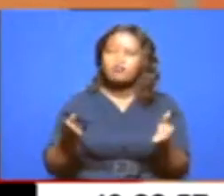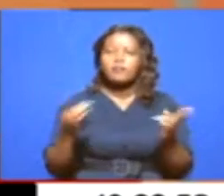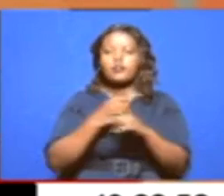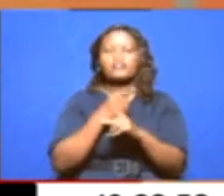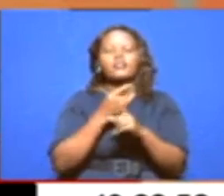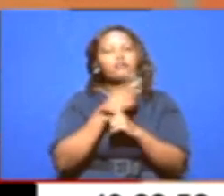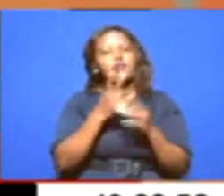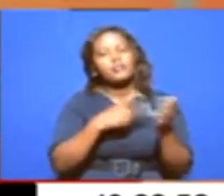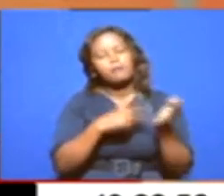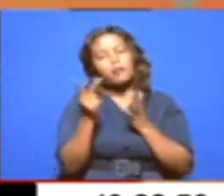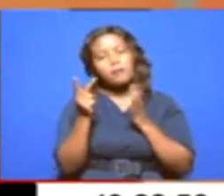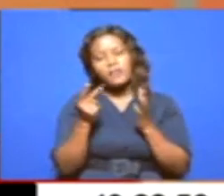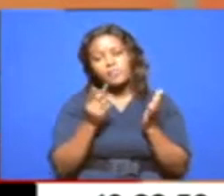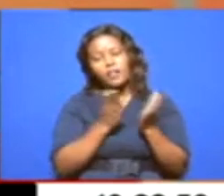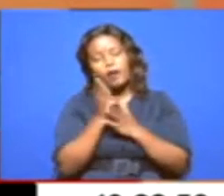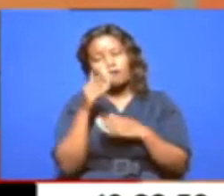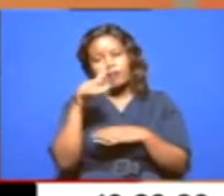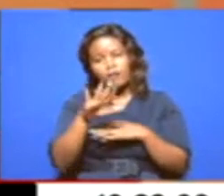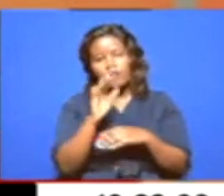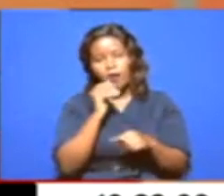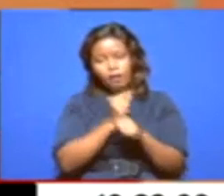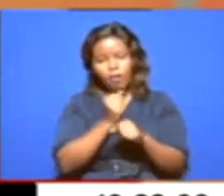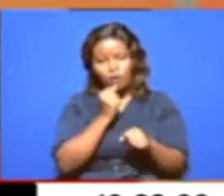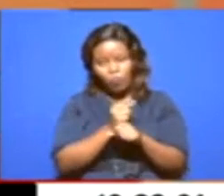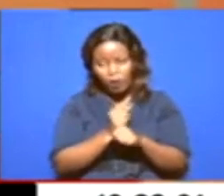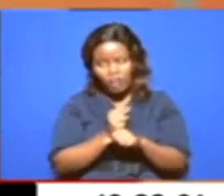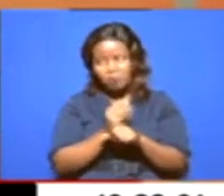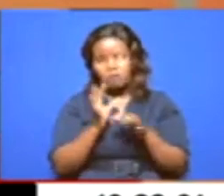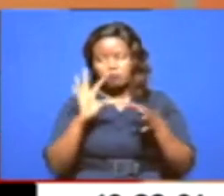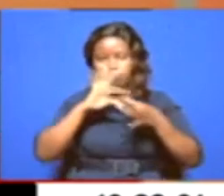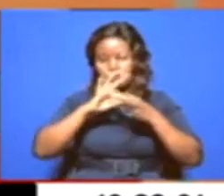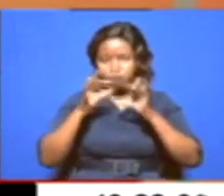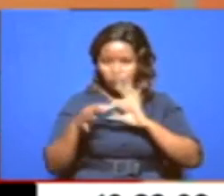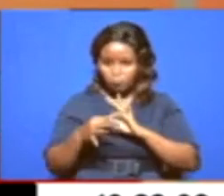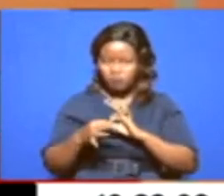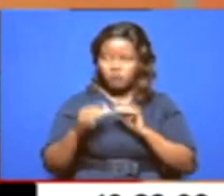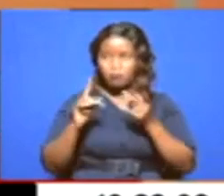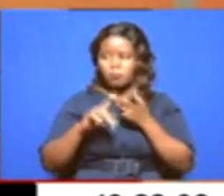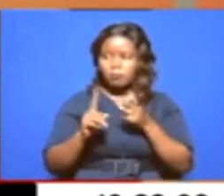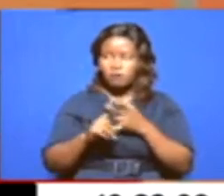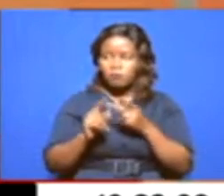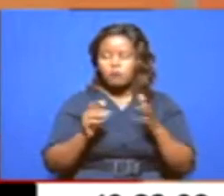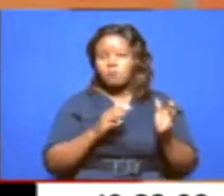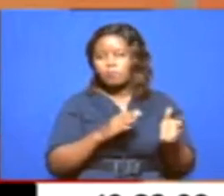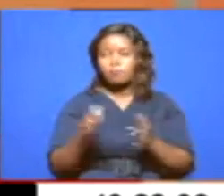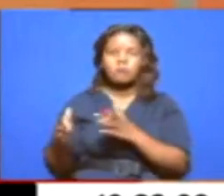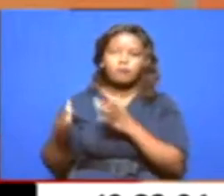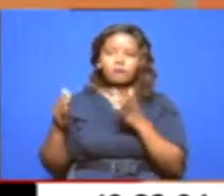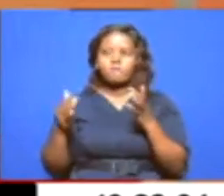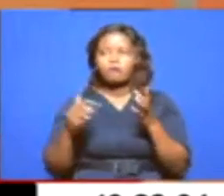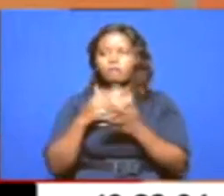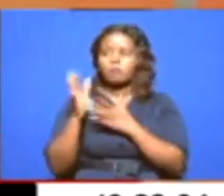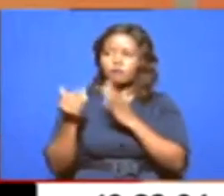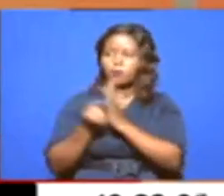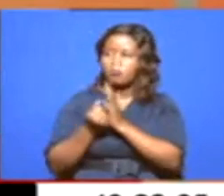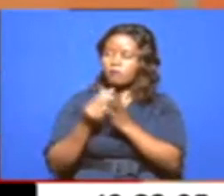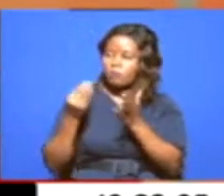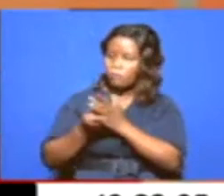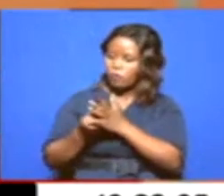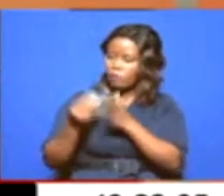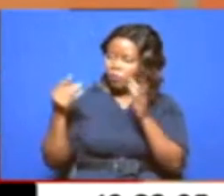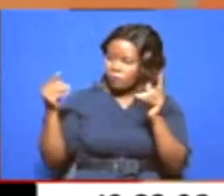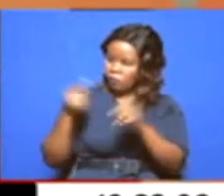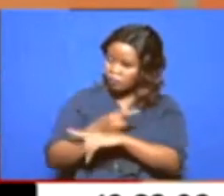performance during the Olympics. And the structure is called silver and bronze. their earnings is different. And then we come now